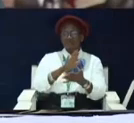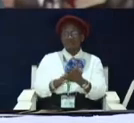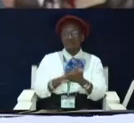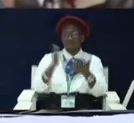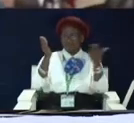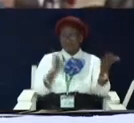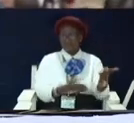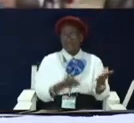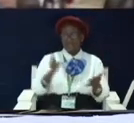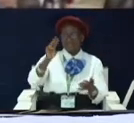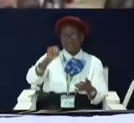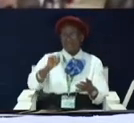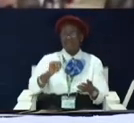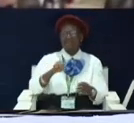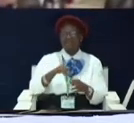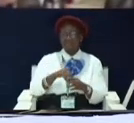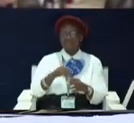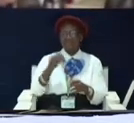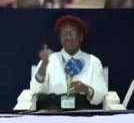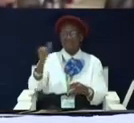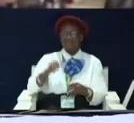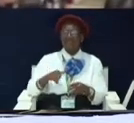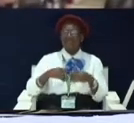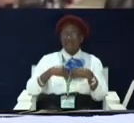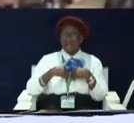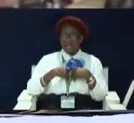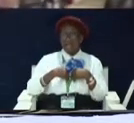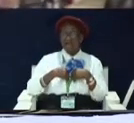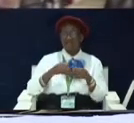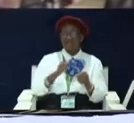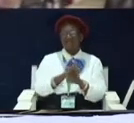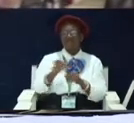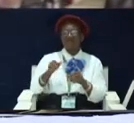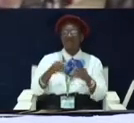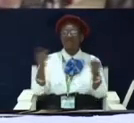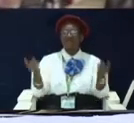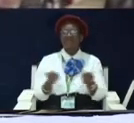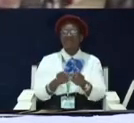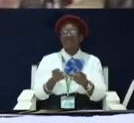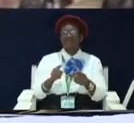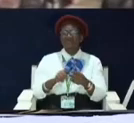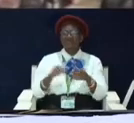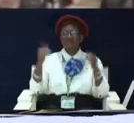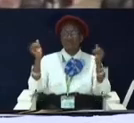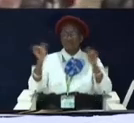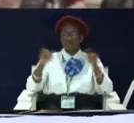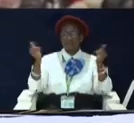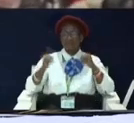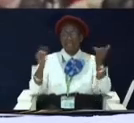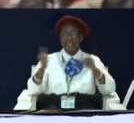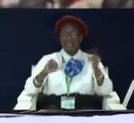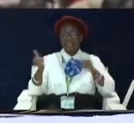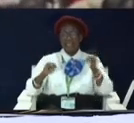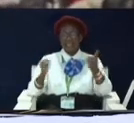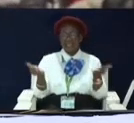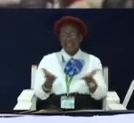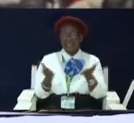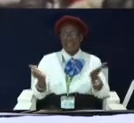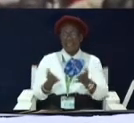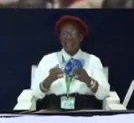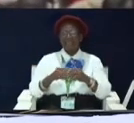after they have arrived. Bon ba tin ti le we won jade ni ke ma ko won bo won opolopo ile lo nbe ni fun won lati